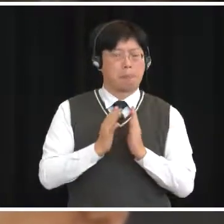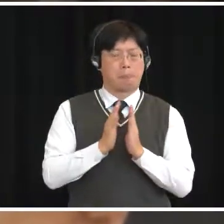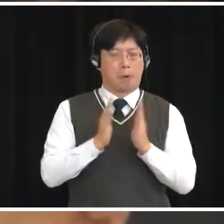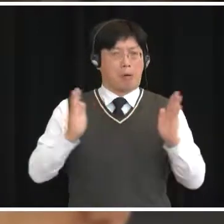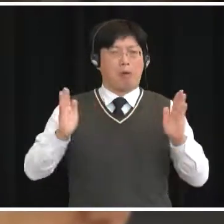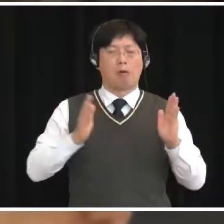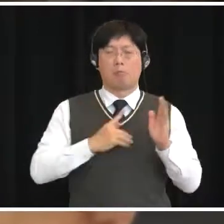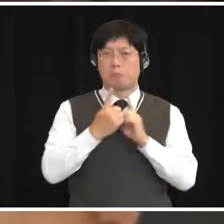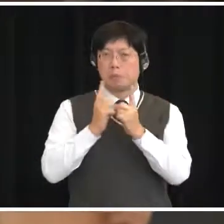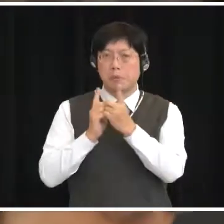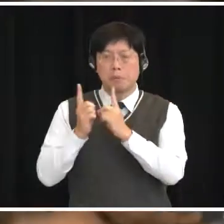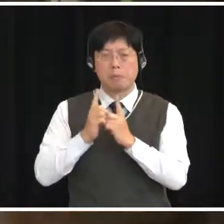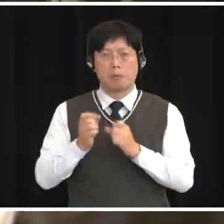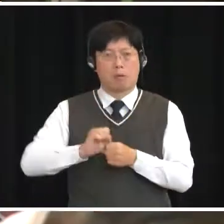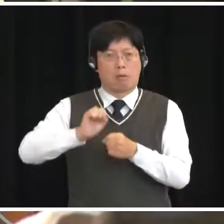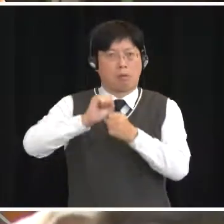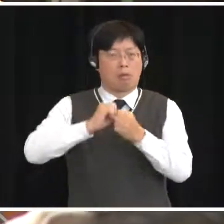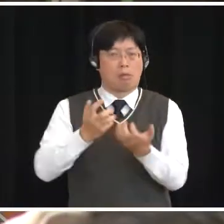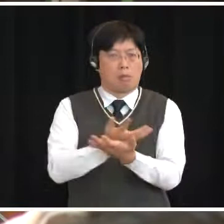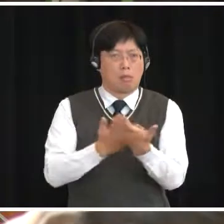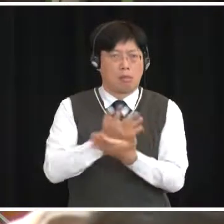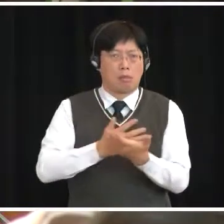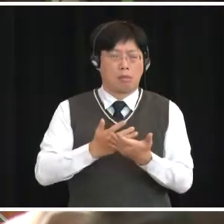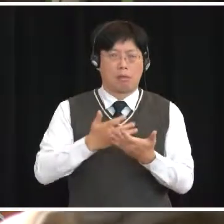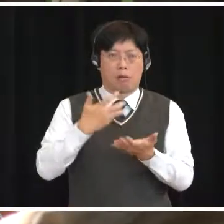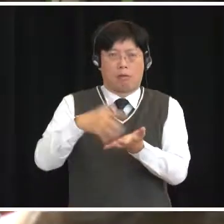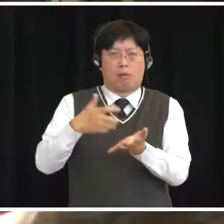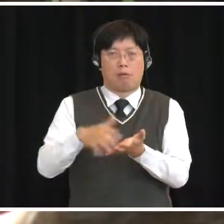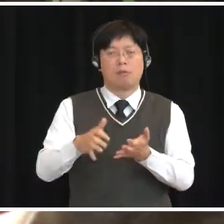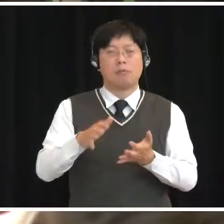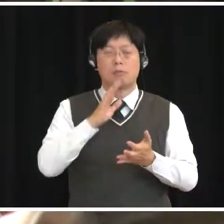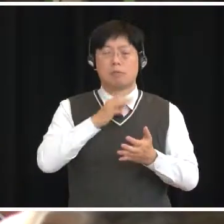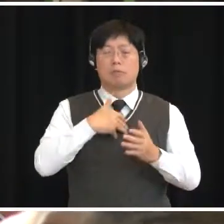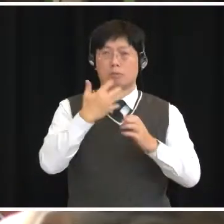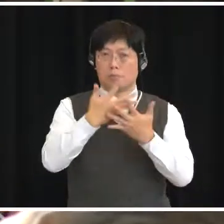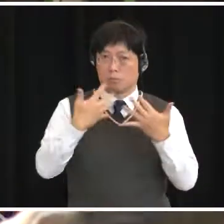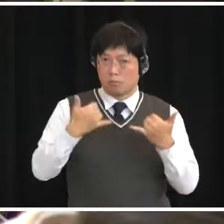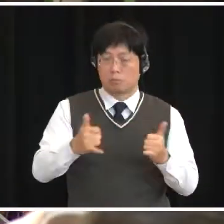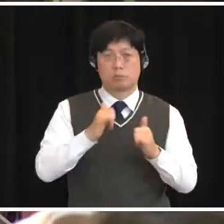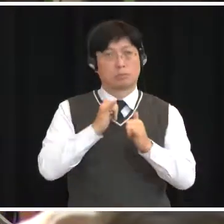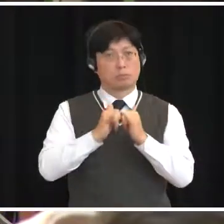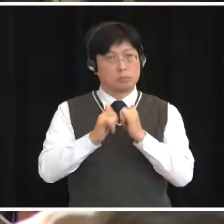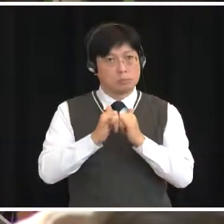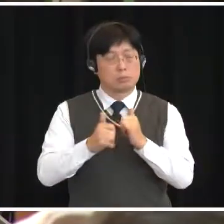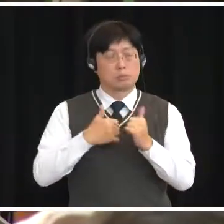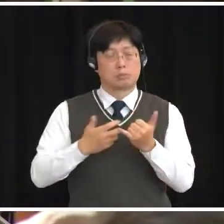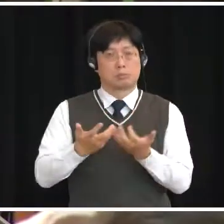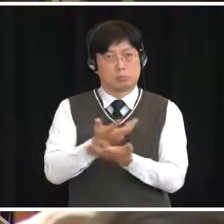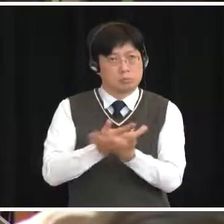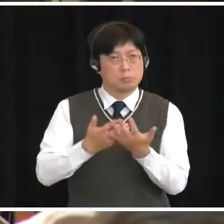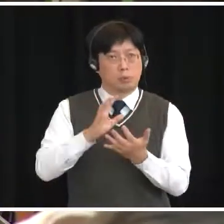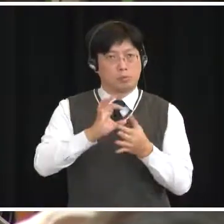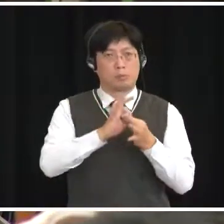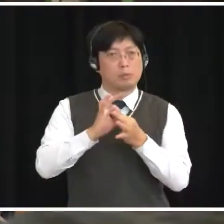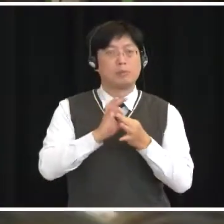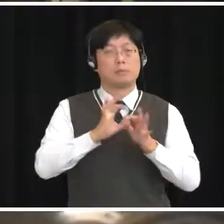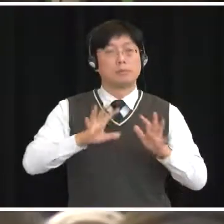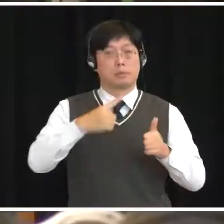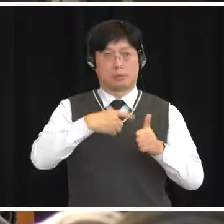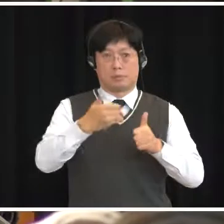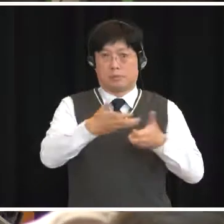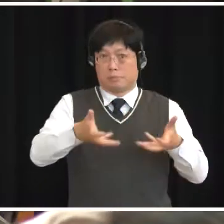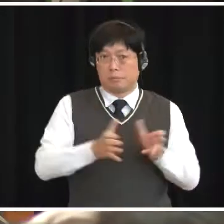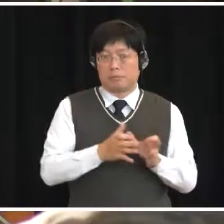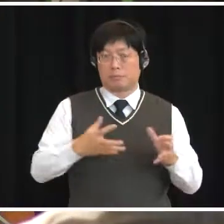about why teenagers attempted suicide. And again, their activities on